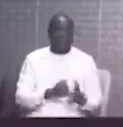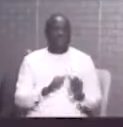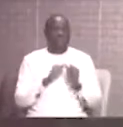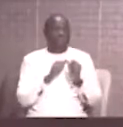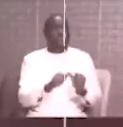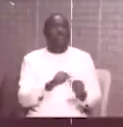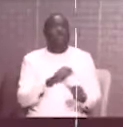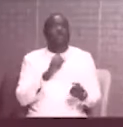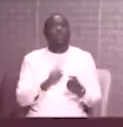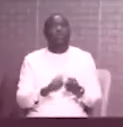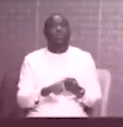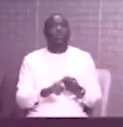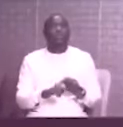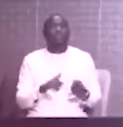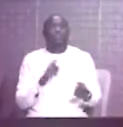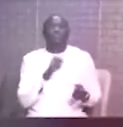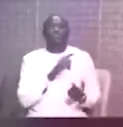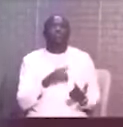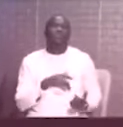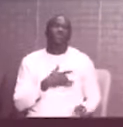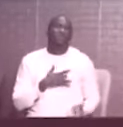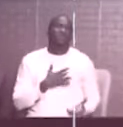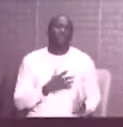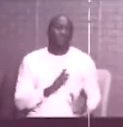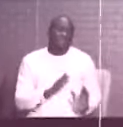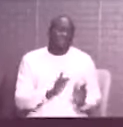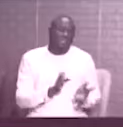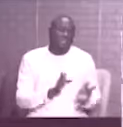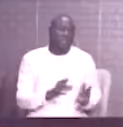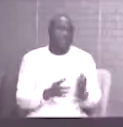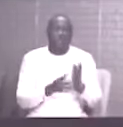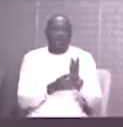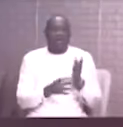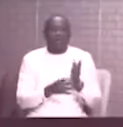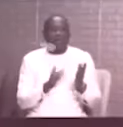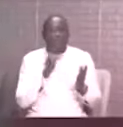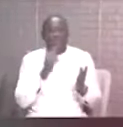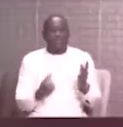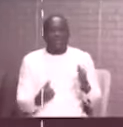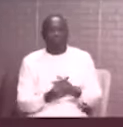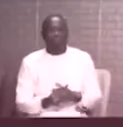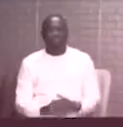When you sympathize with the condition of the olive, oil will never come.